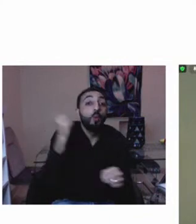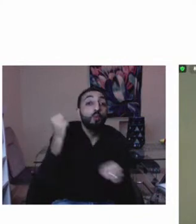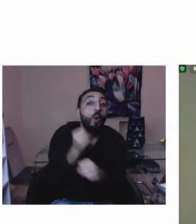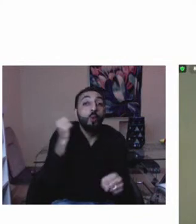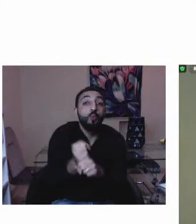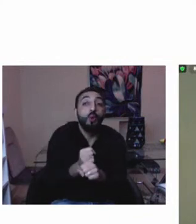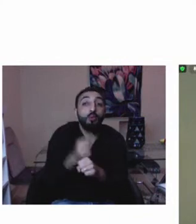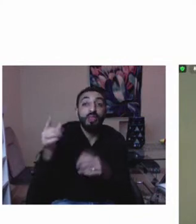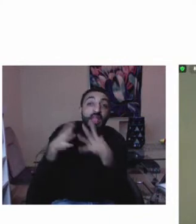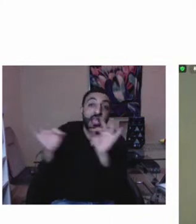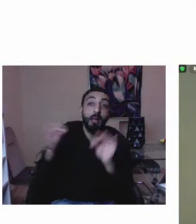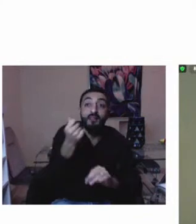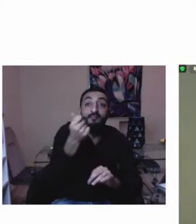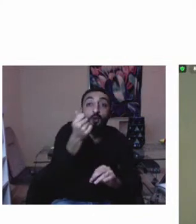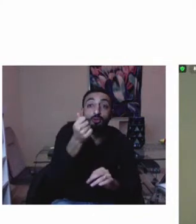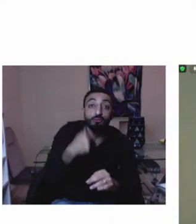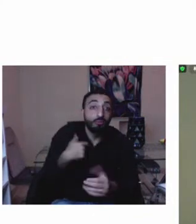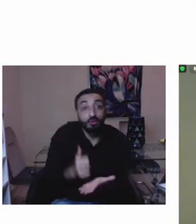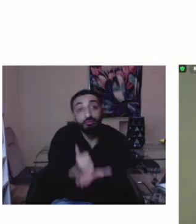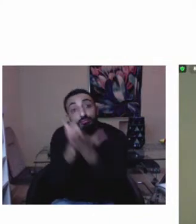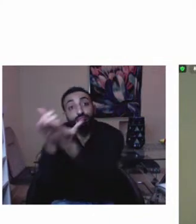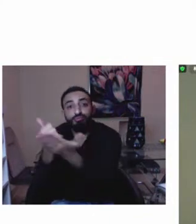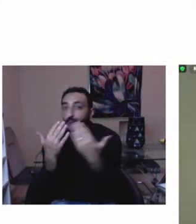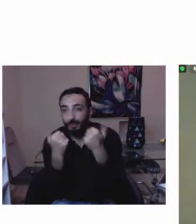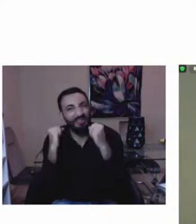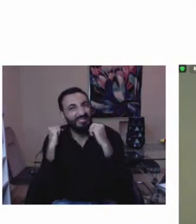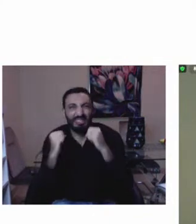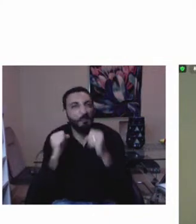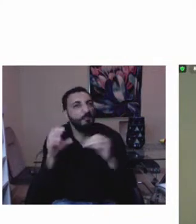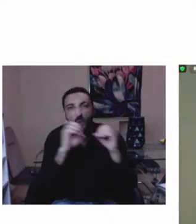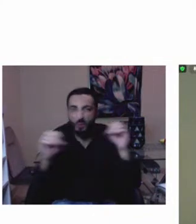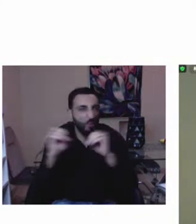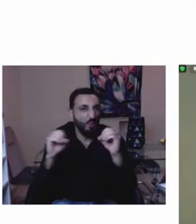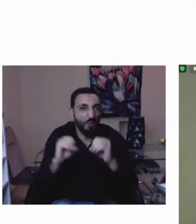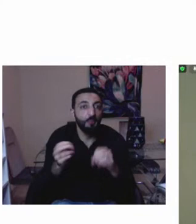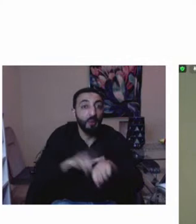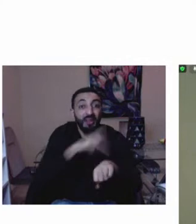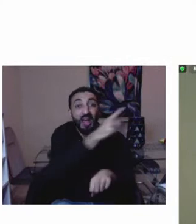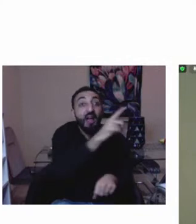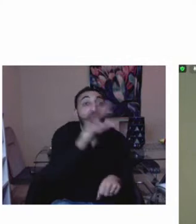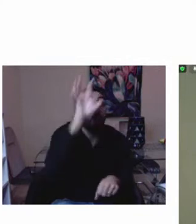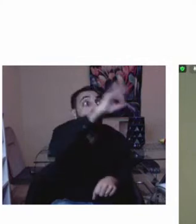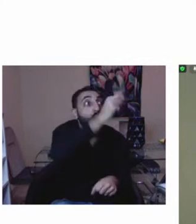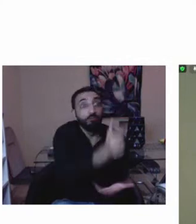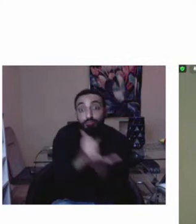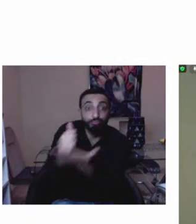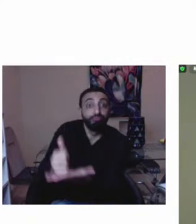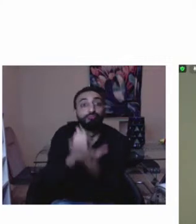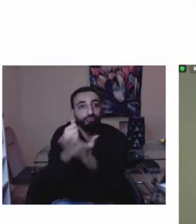those traditional sources of funding. So the donors must find solutions